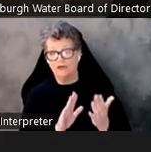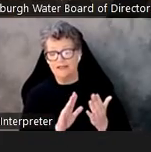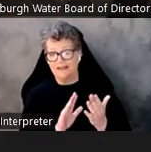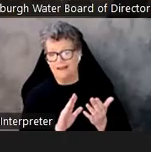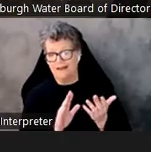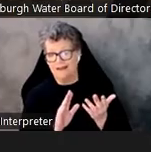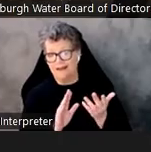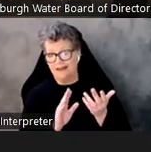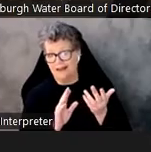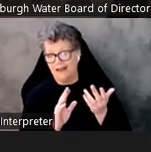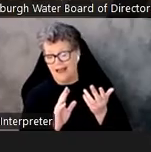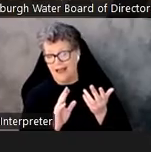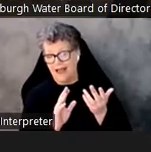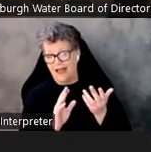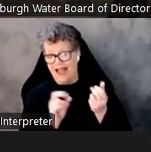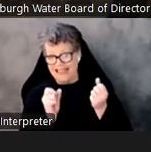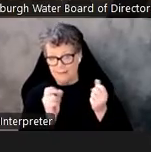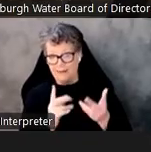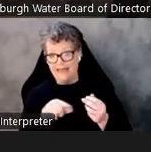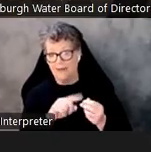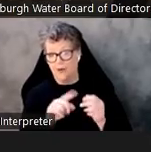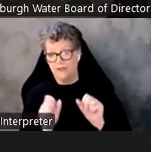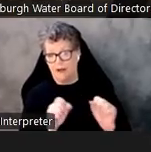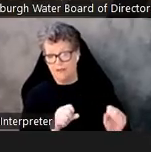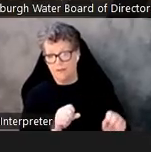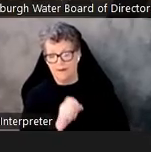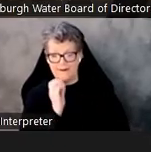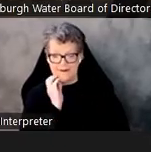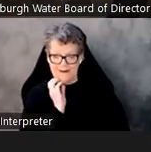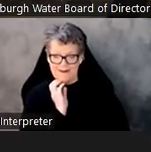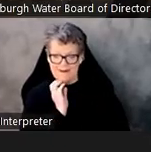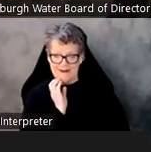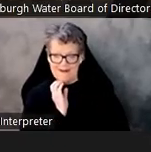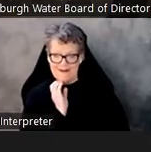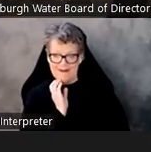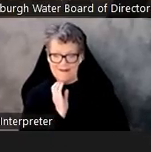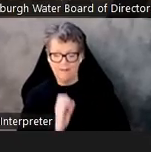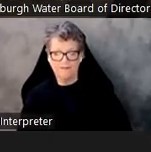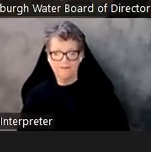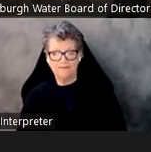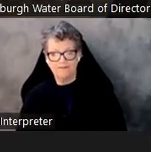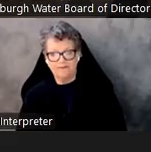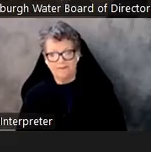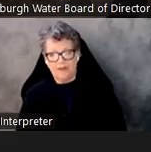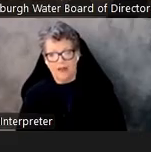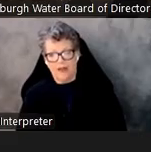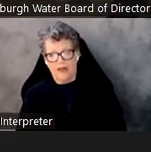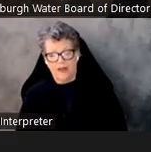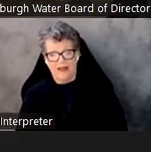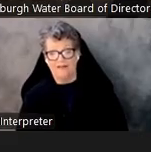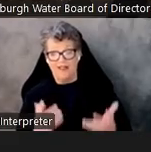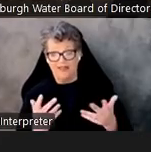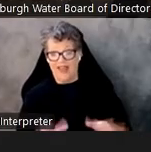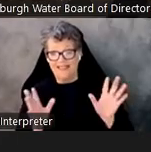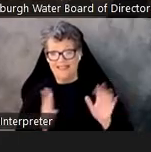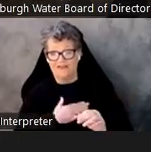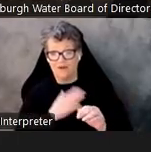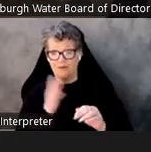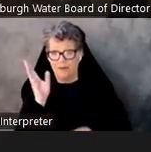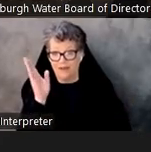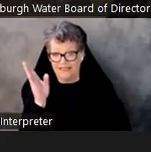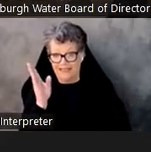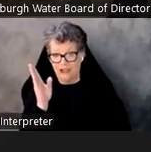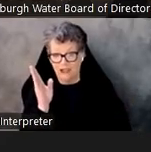many of them as is practically feasible. That is it for my